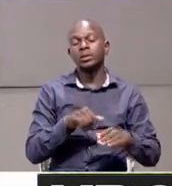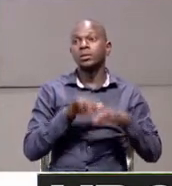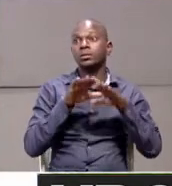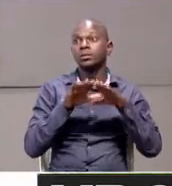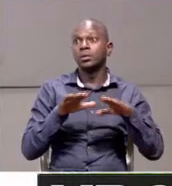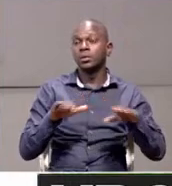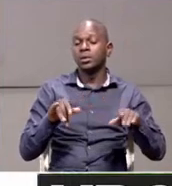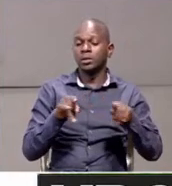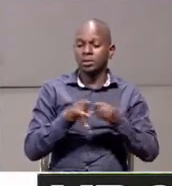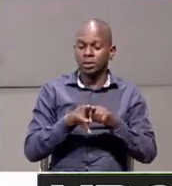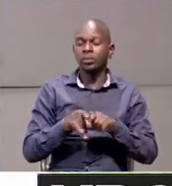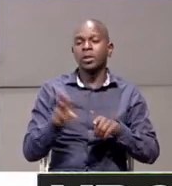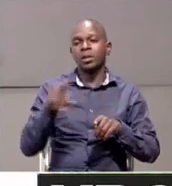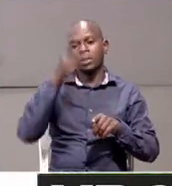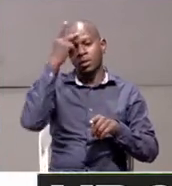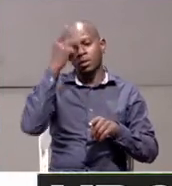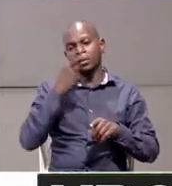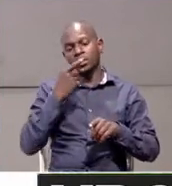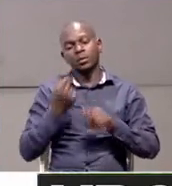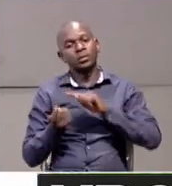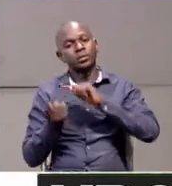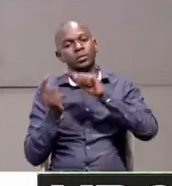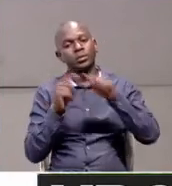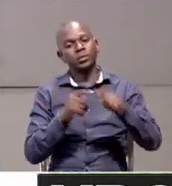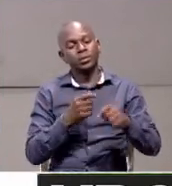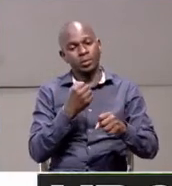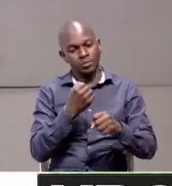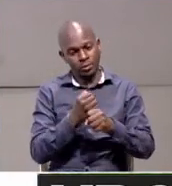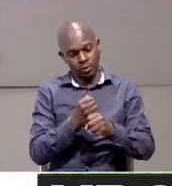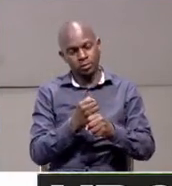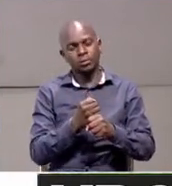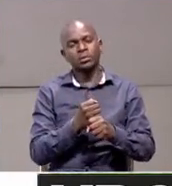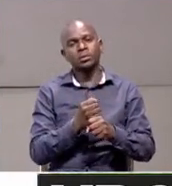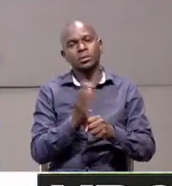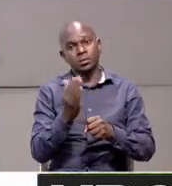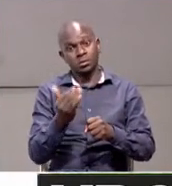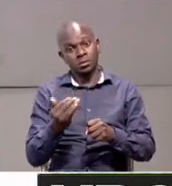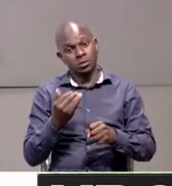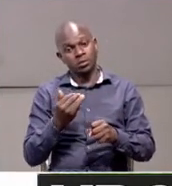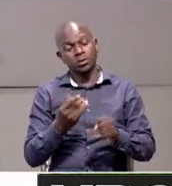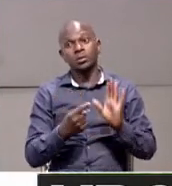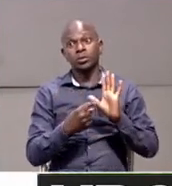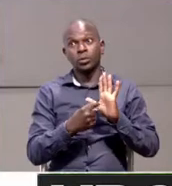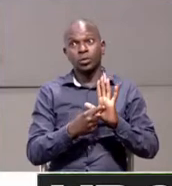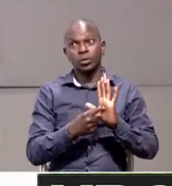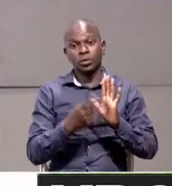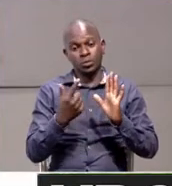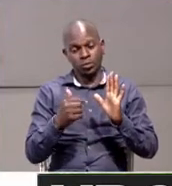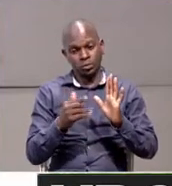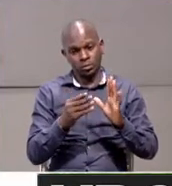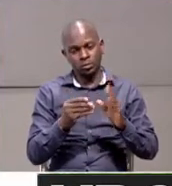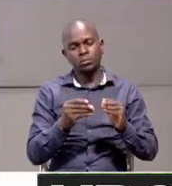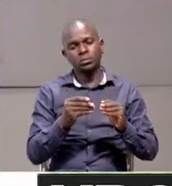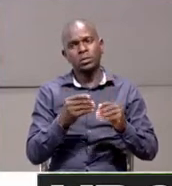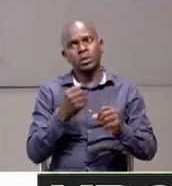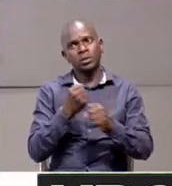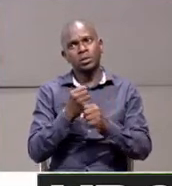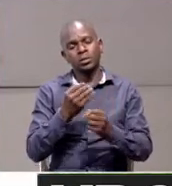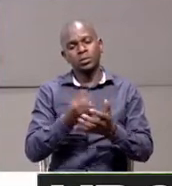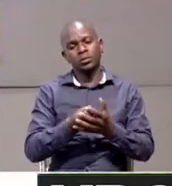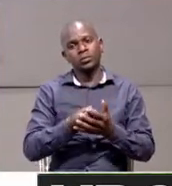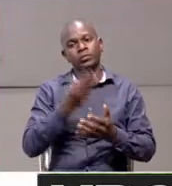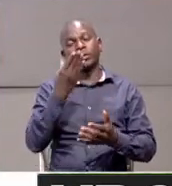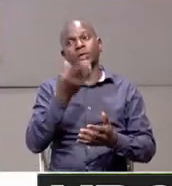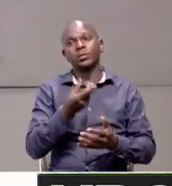the parents to come and see their daughters showcase what they give, as we call it, value for